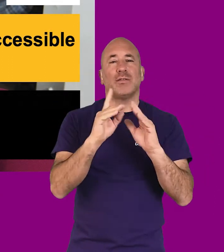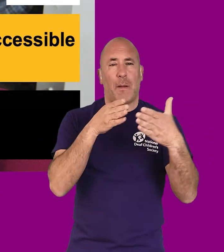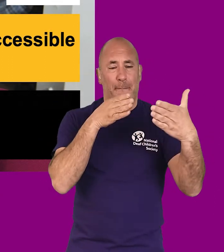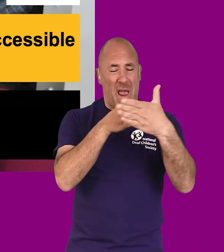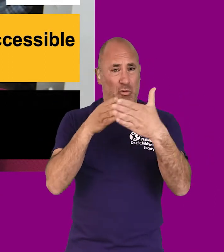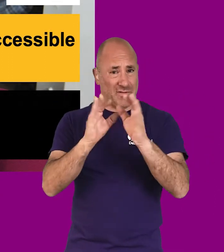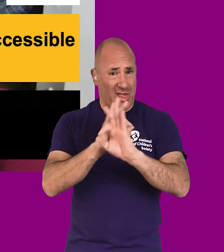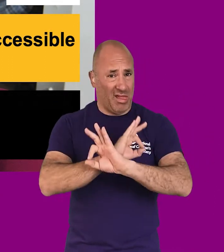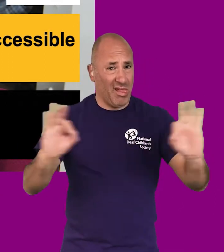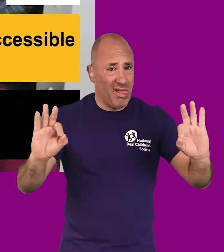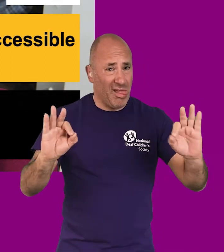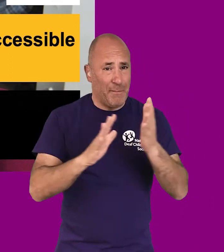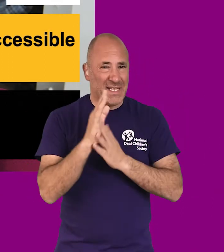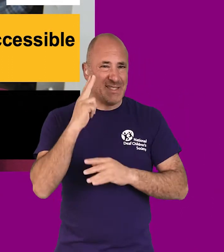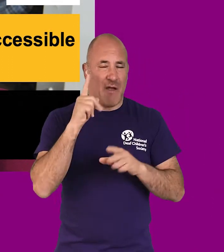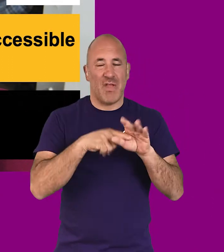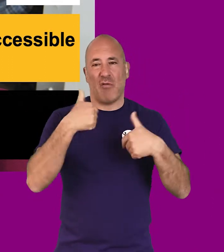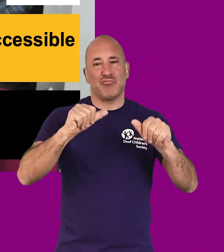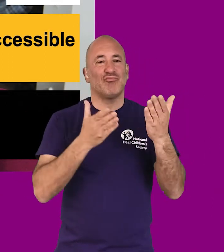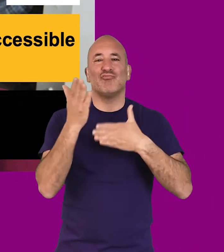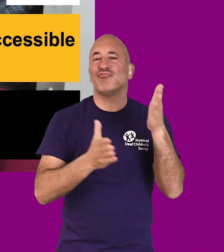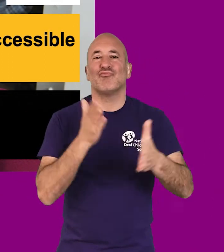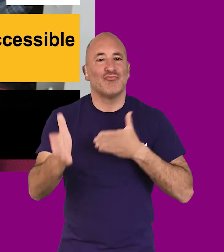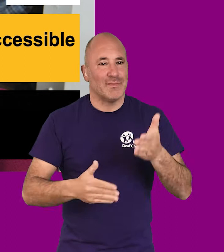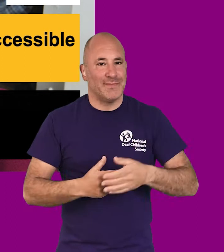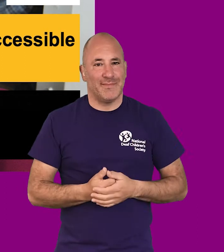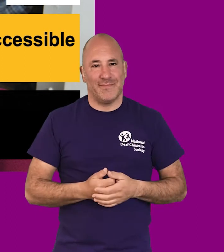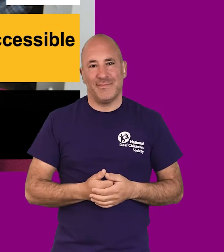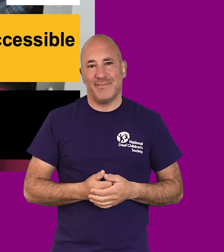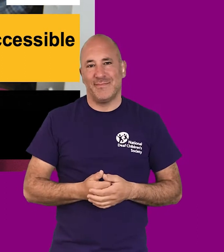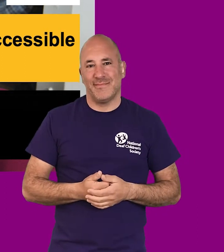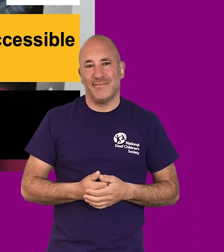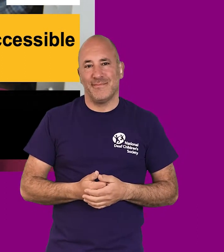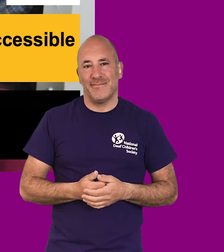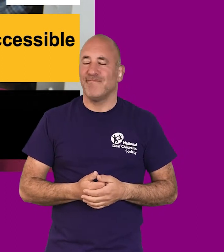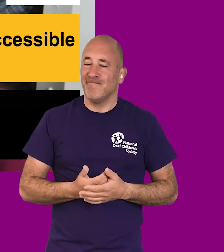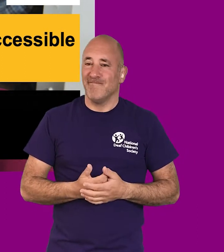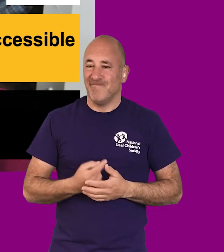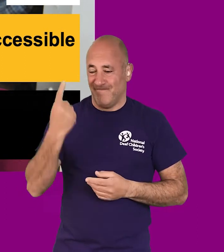Our vision is of a world without barriers for deaf young people.